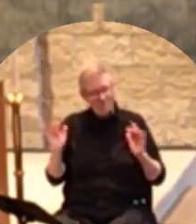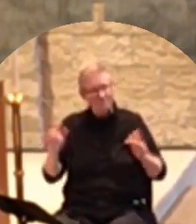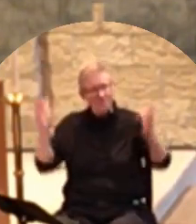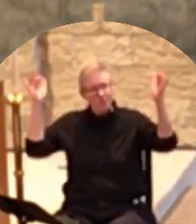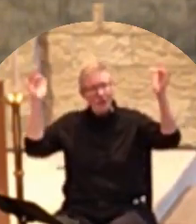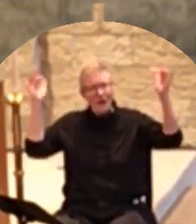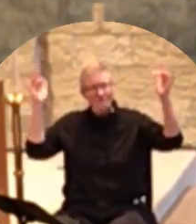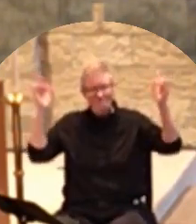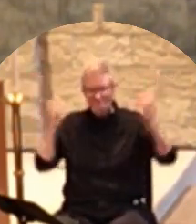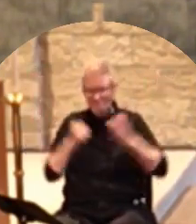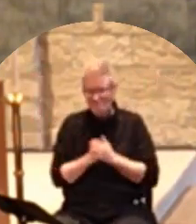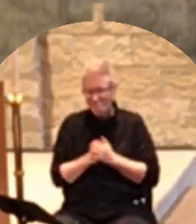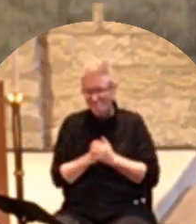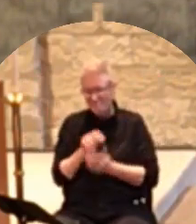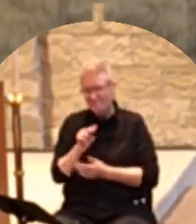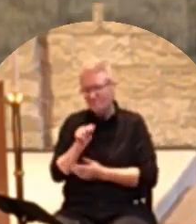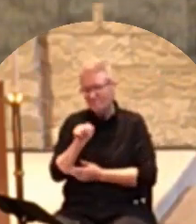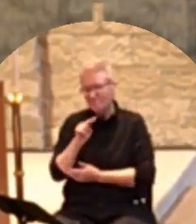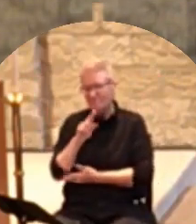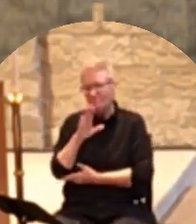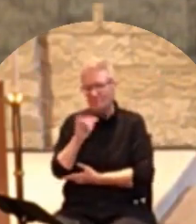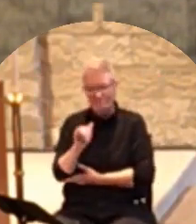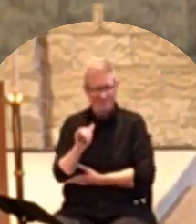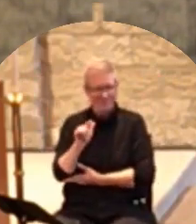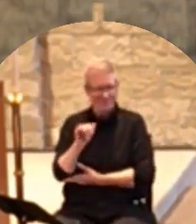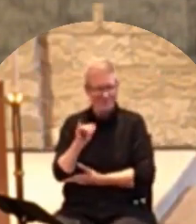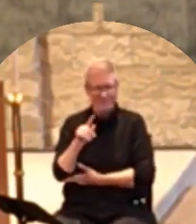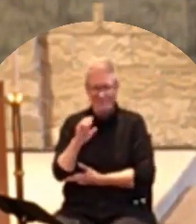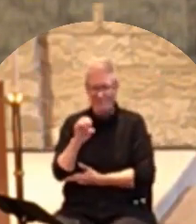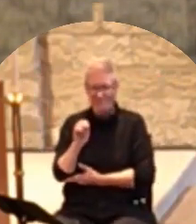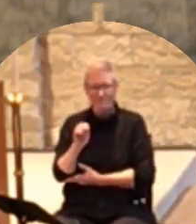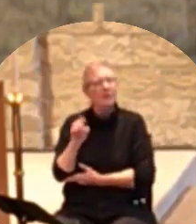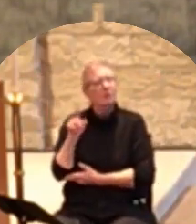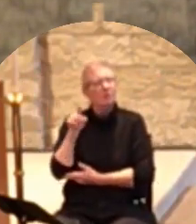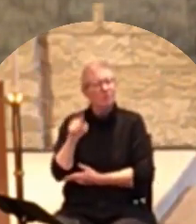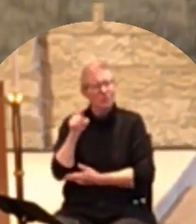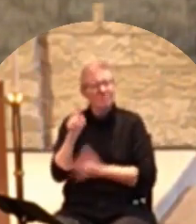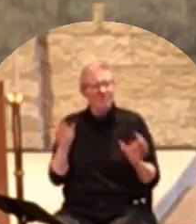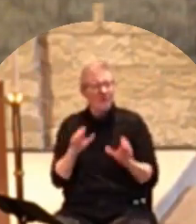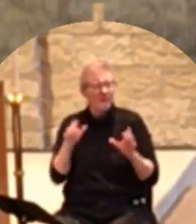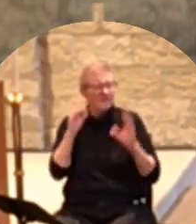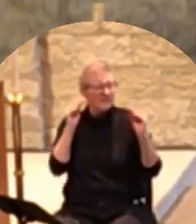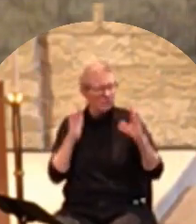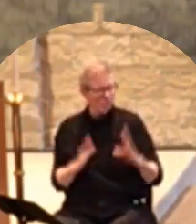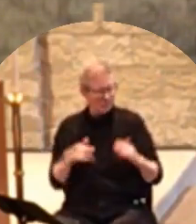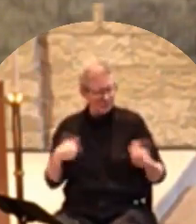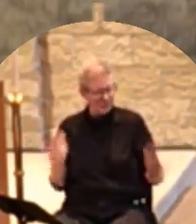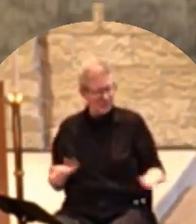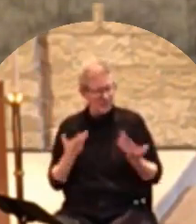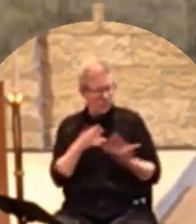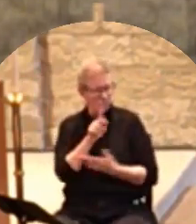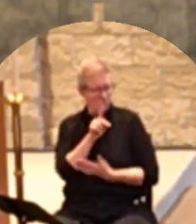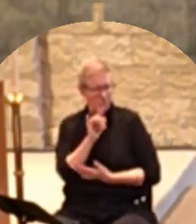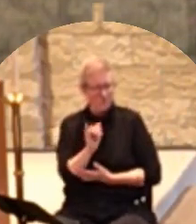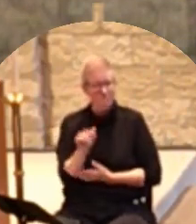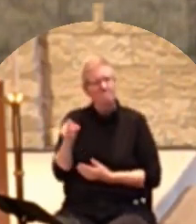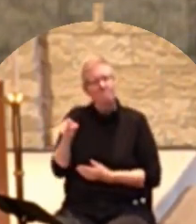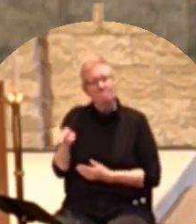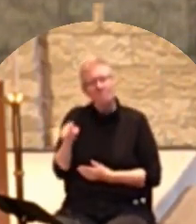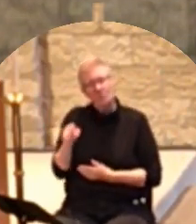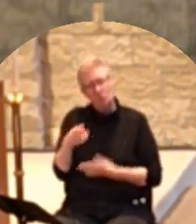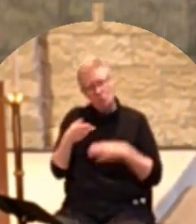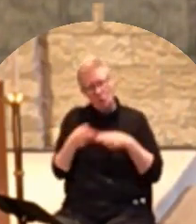Little, a very active licensed Unity teacher in this church for many years, referred to this